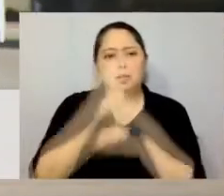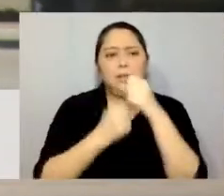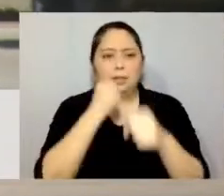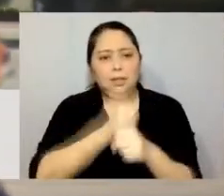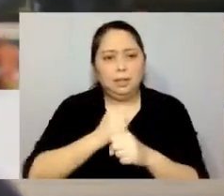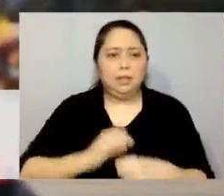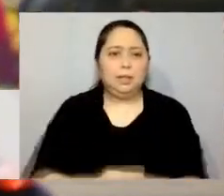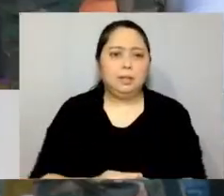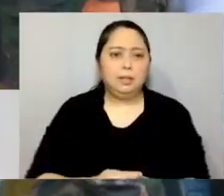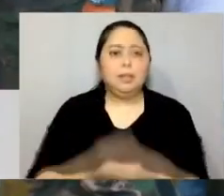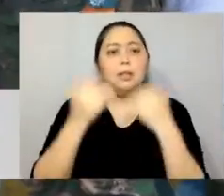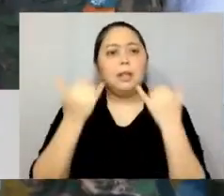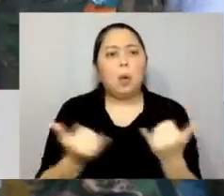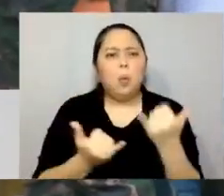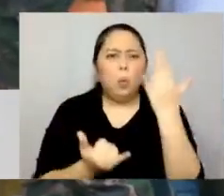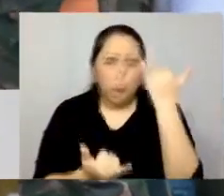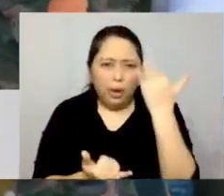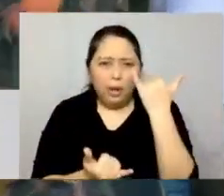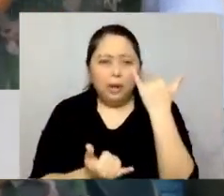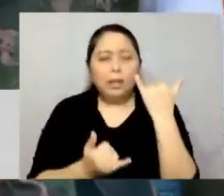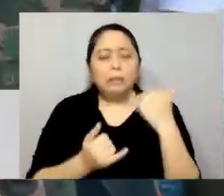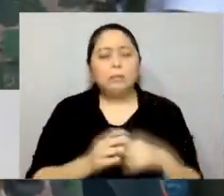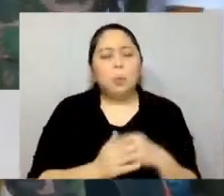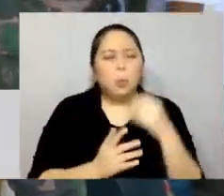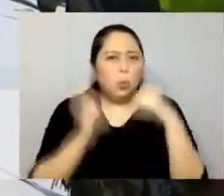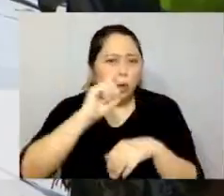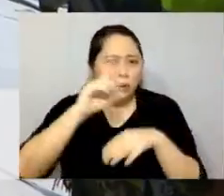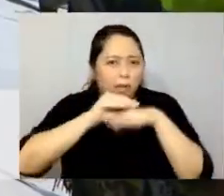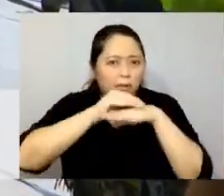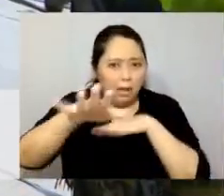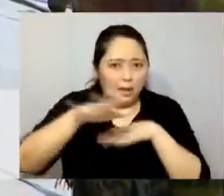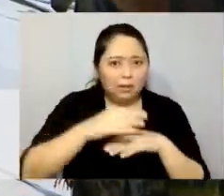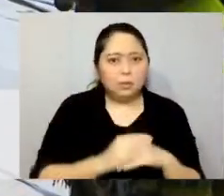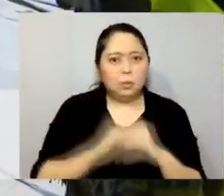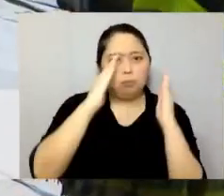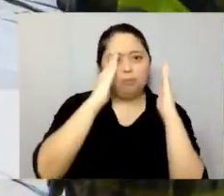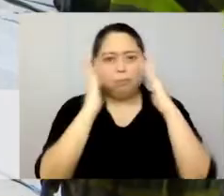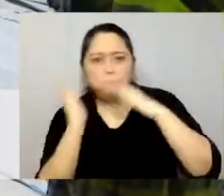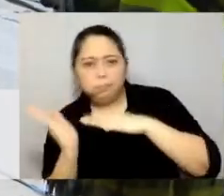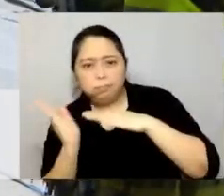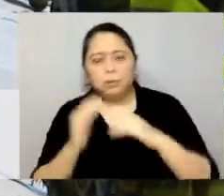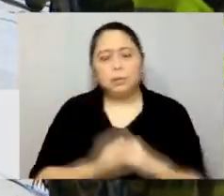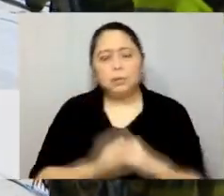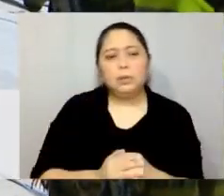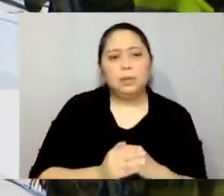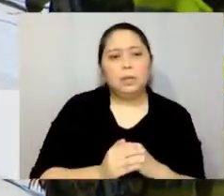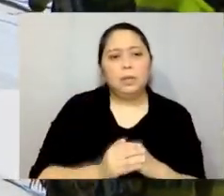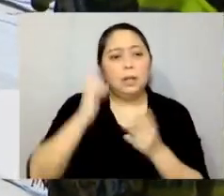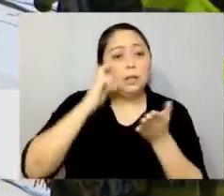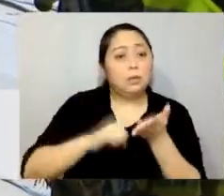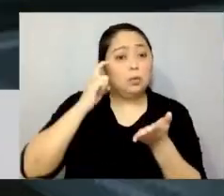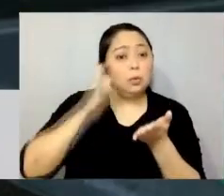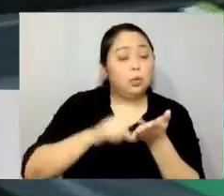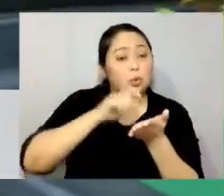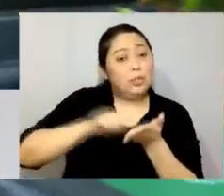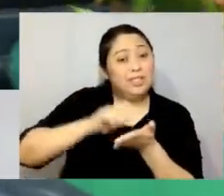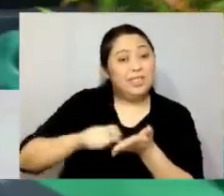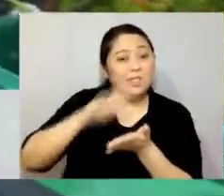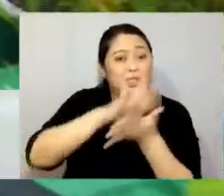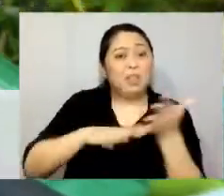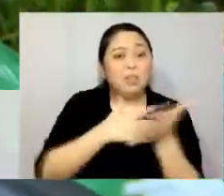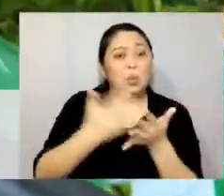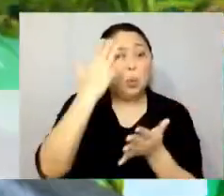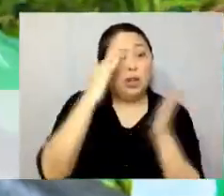What are the repercussions of extending the transition period? Will the extension pose more benefits to the Bangsamoro region or